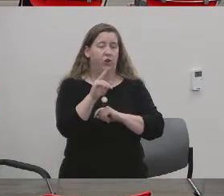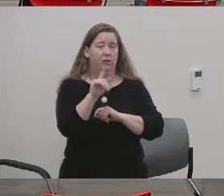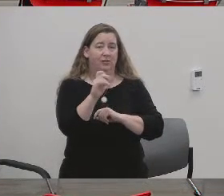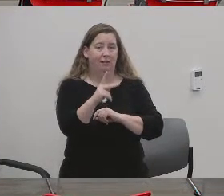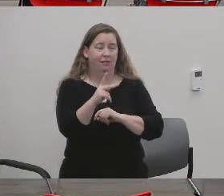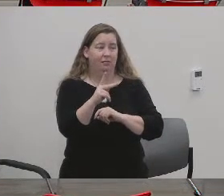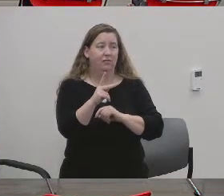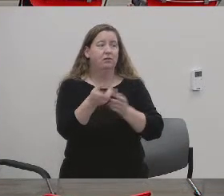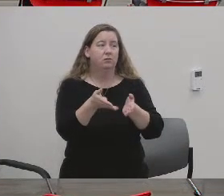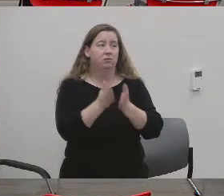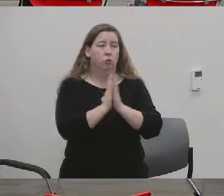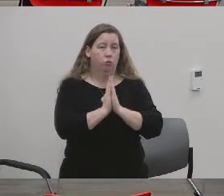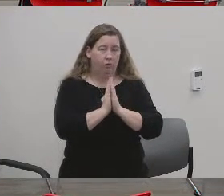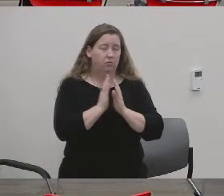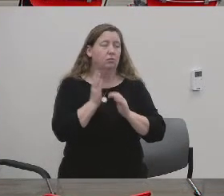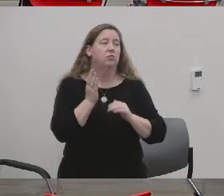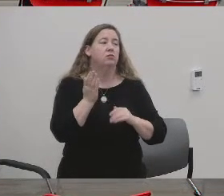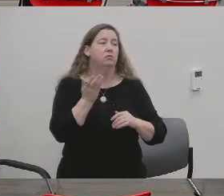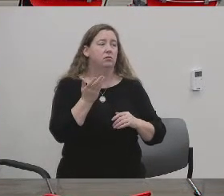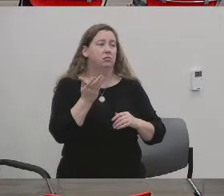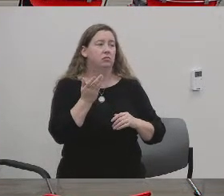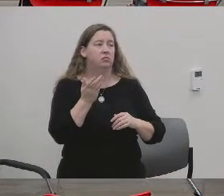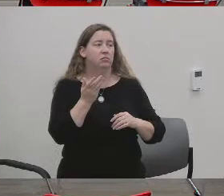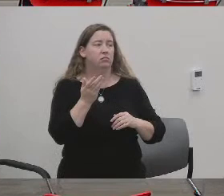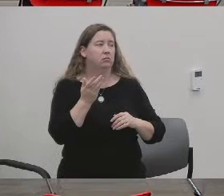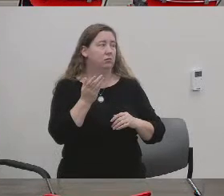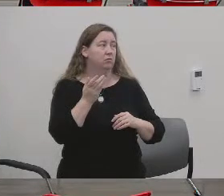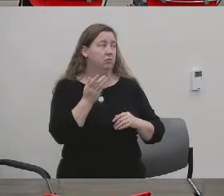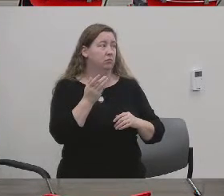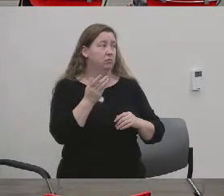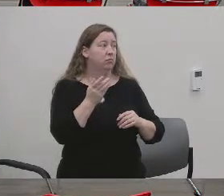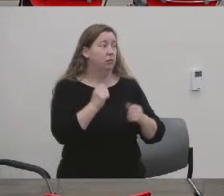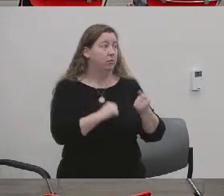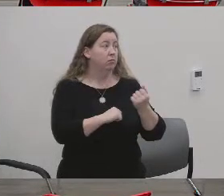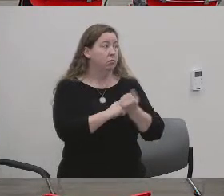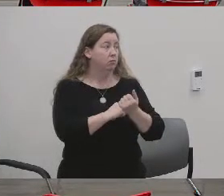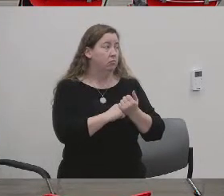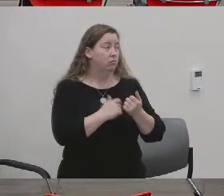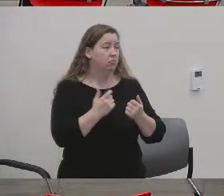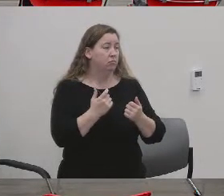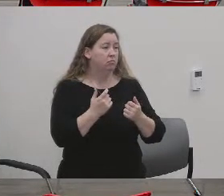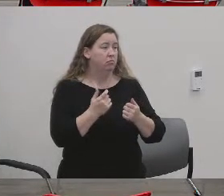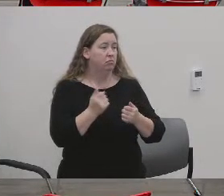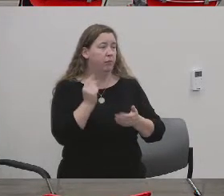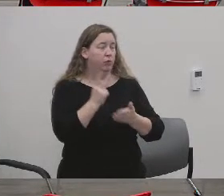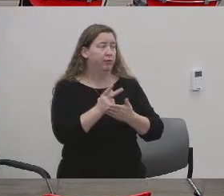Services, as explained in the presentation by Dr. Dunn. So move.